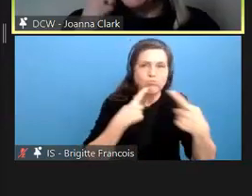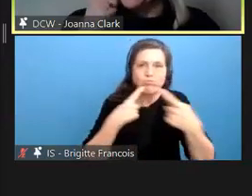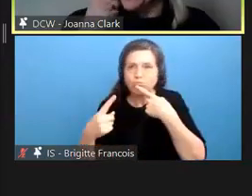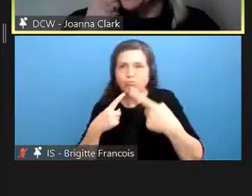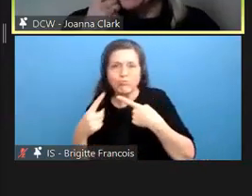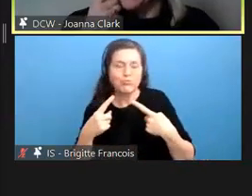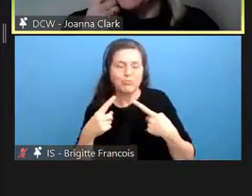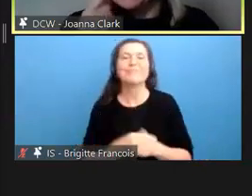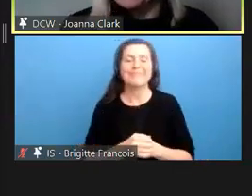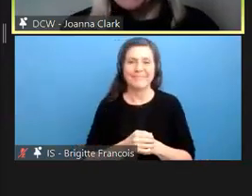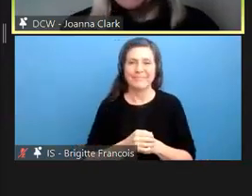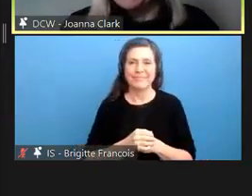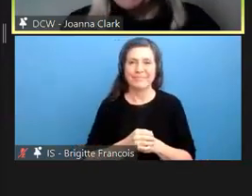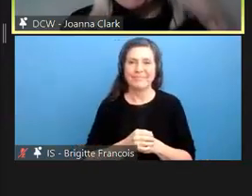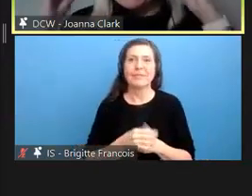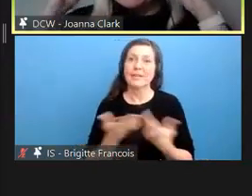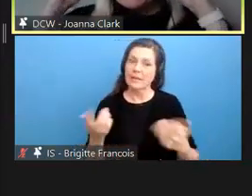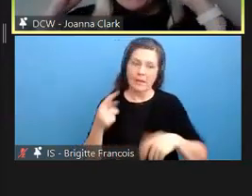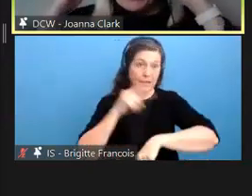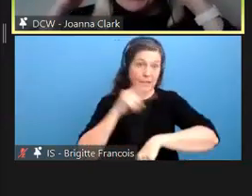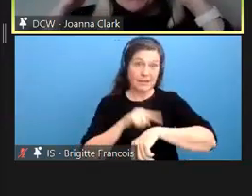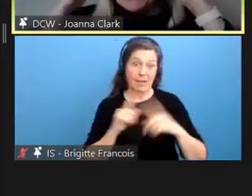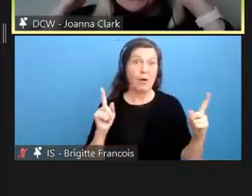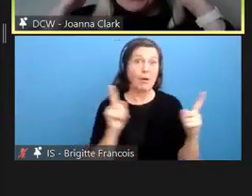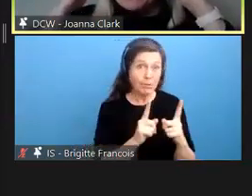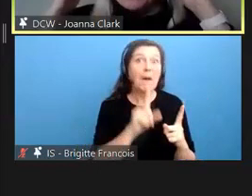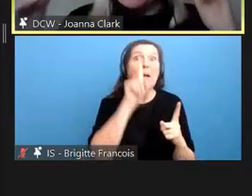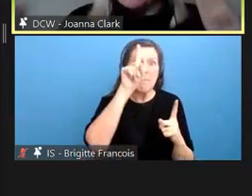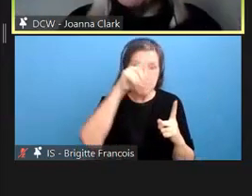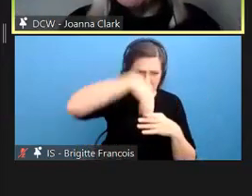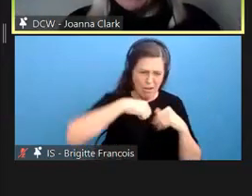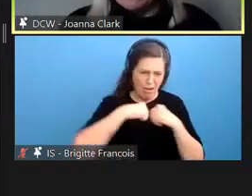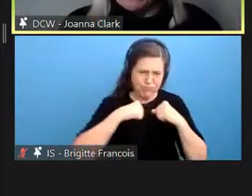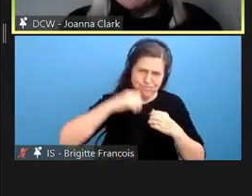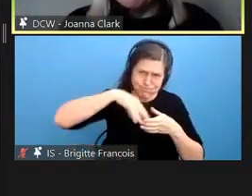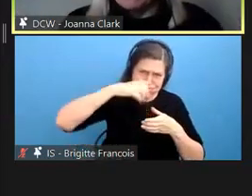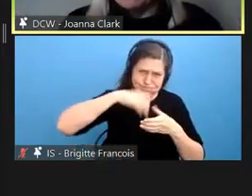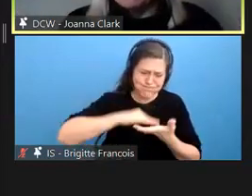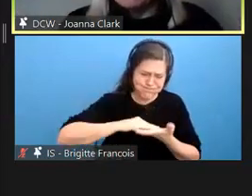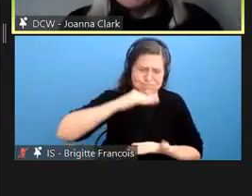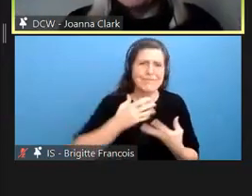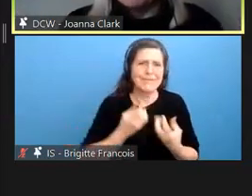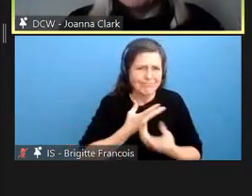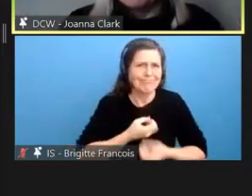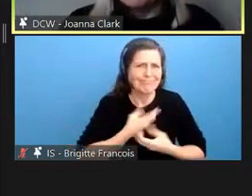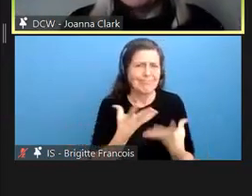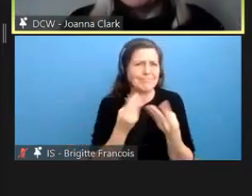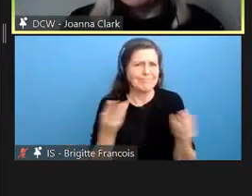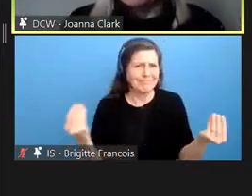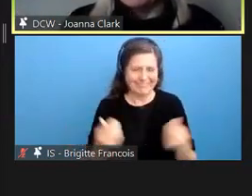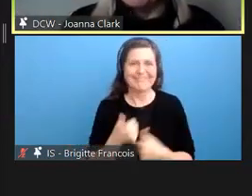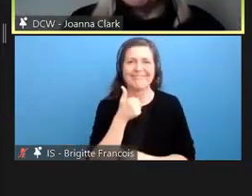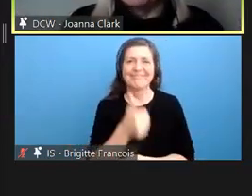Again, short timing, but it's surprising what we can say in quite a short time. I'm going to now invite each of